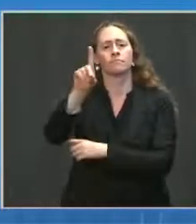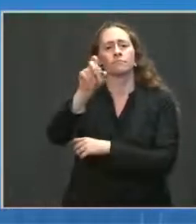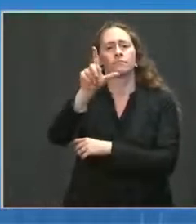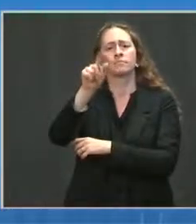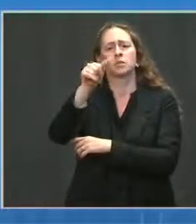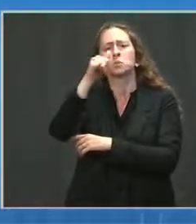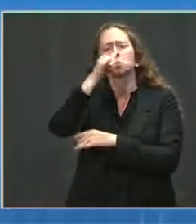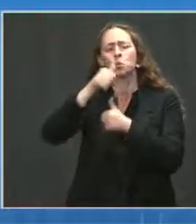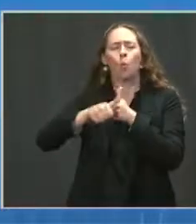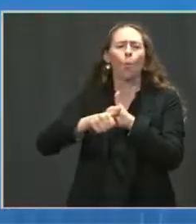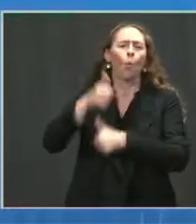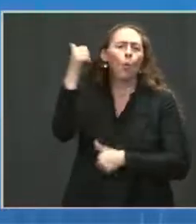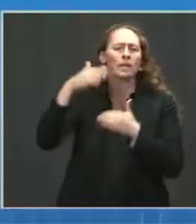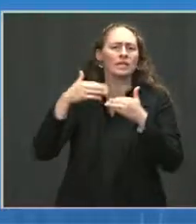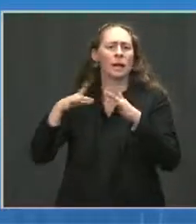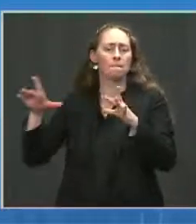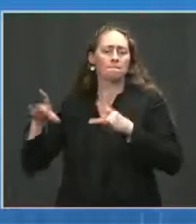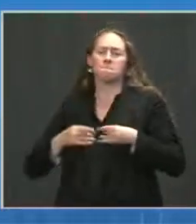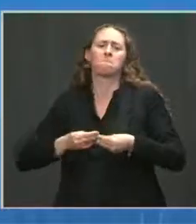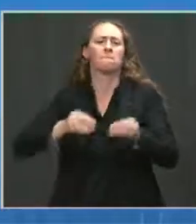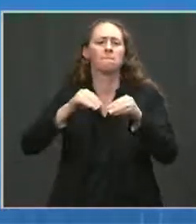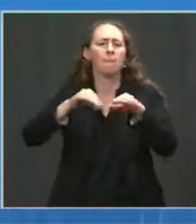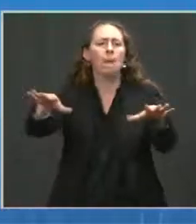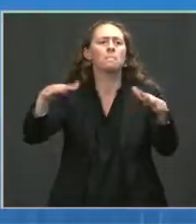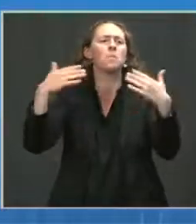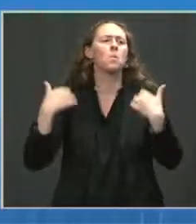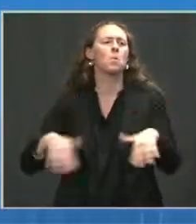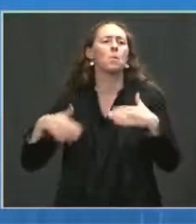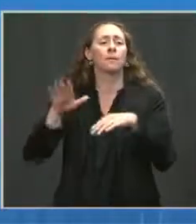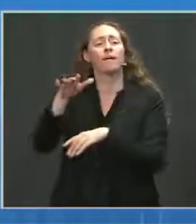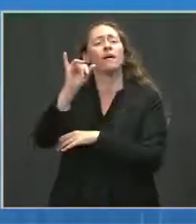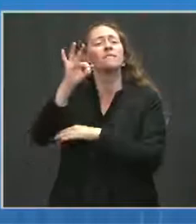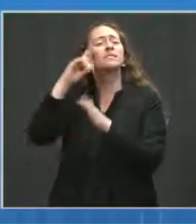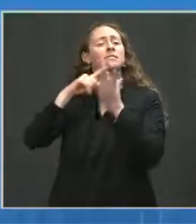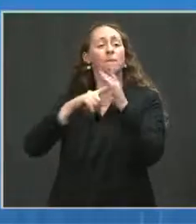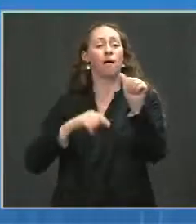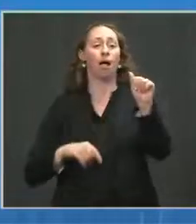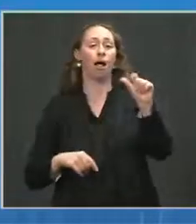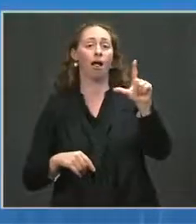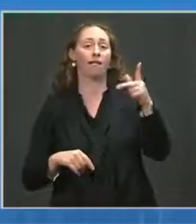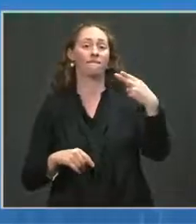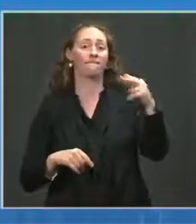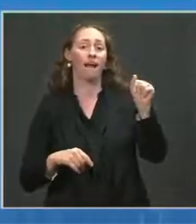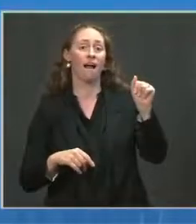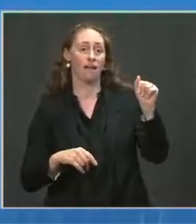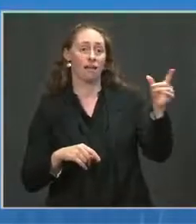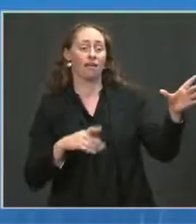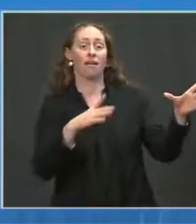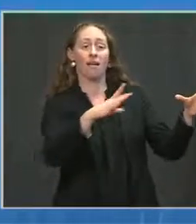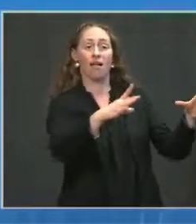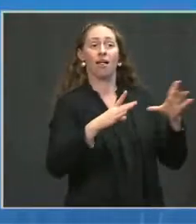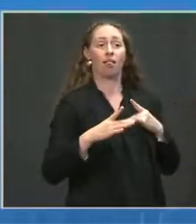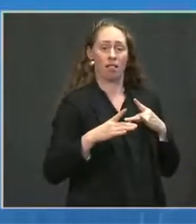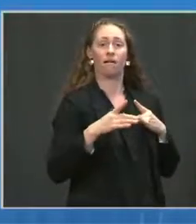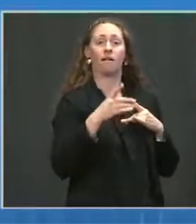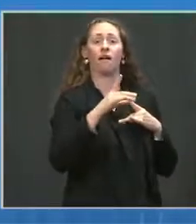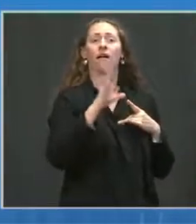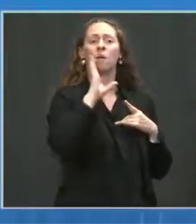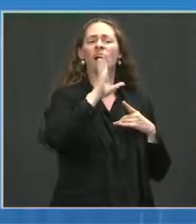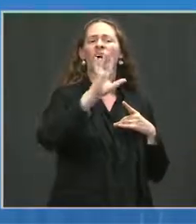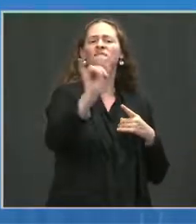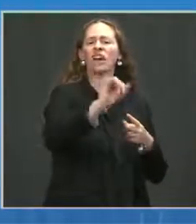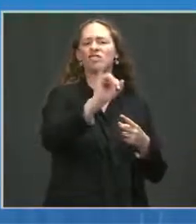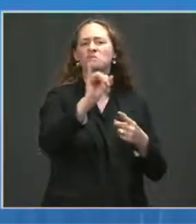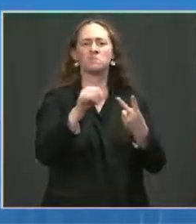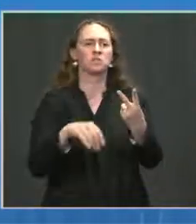To put this in perspective, if you get sick with the Alpha variant, you could infect about 2 other unvaccinated people. If